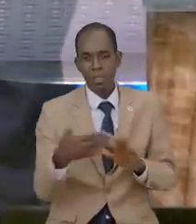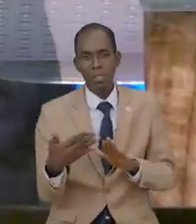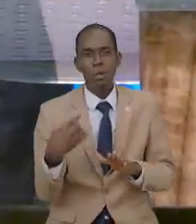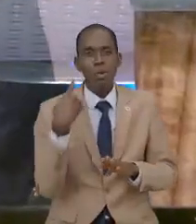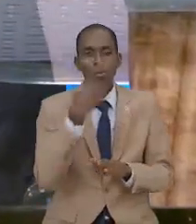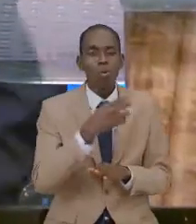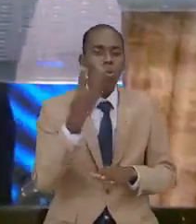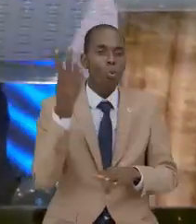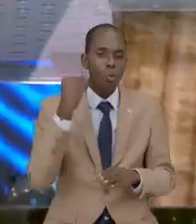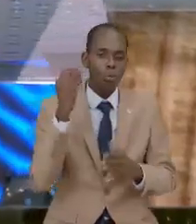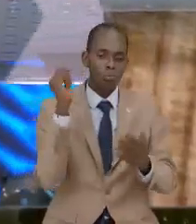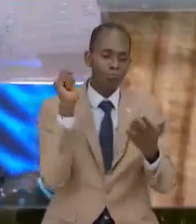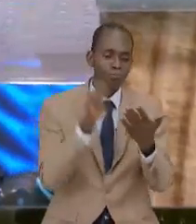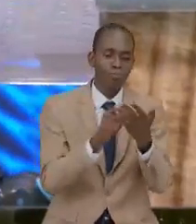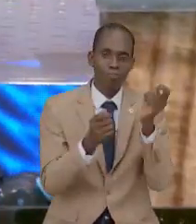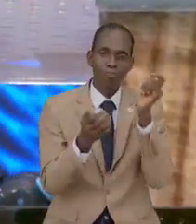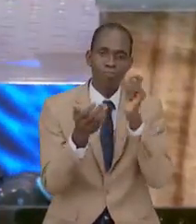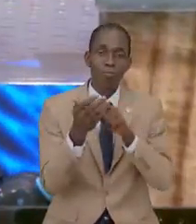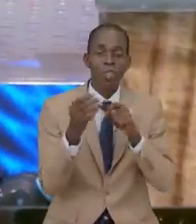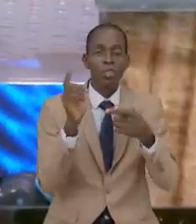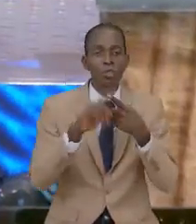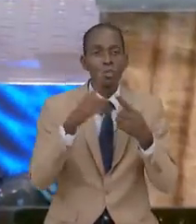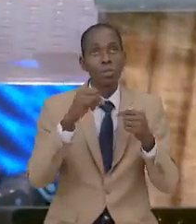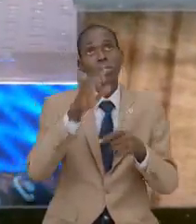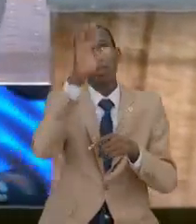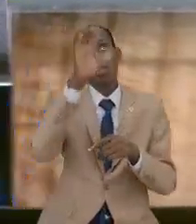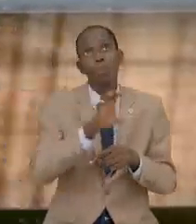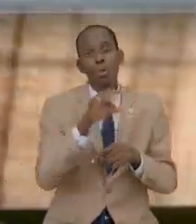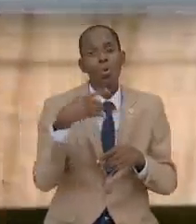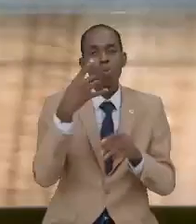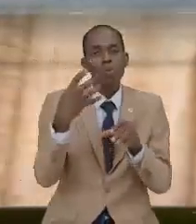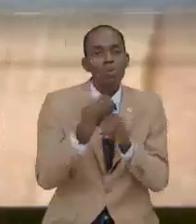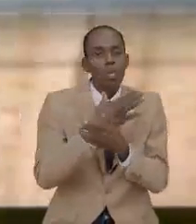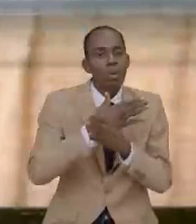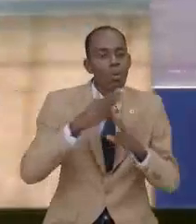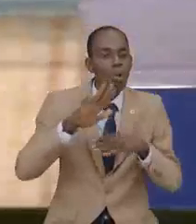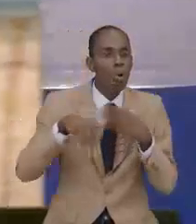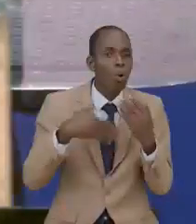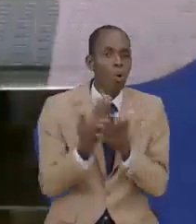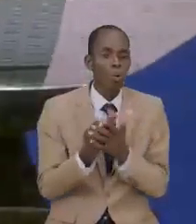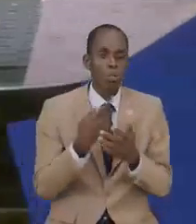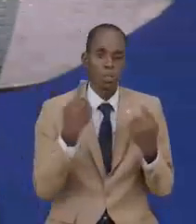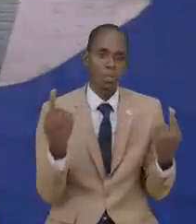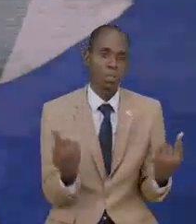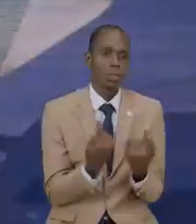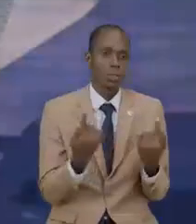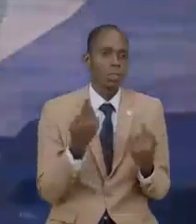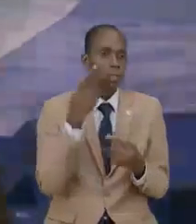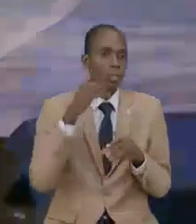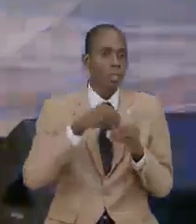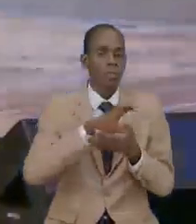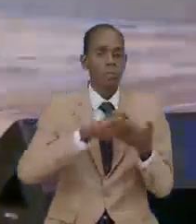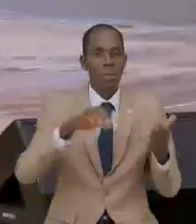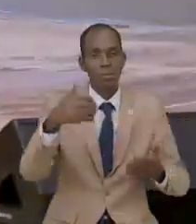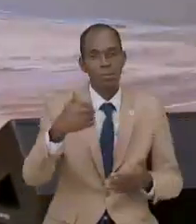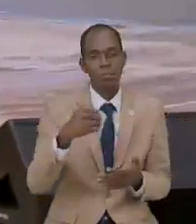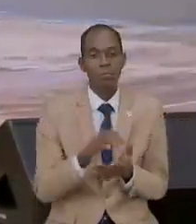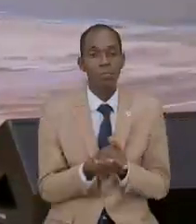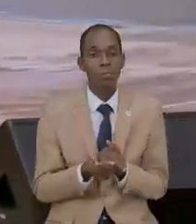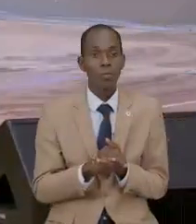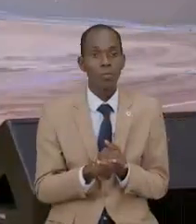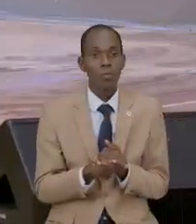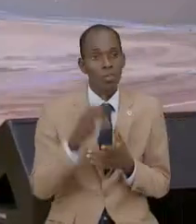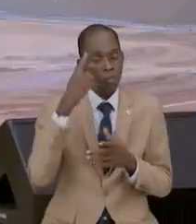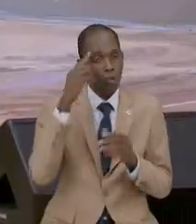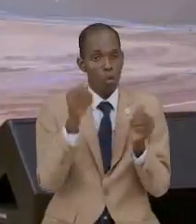was nailed to the cross and who took away all our sin. Look at verse 10. In verse 10 it says, for with